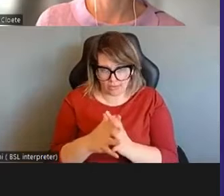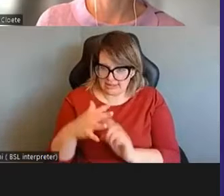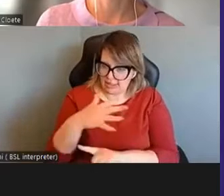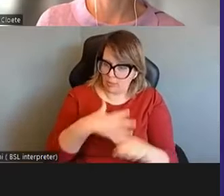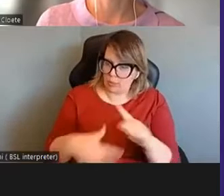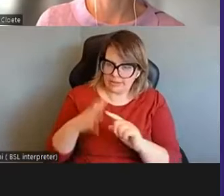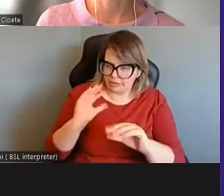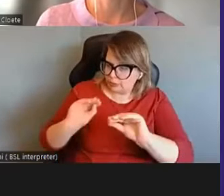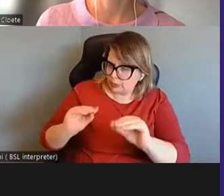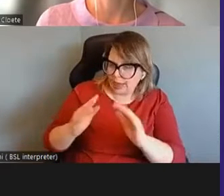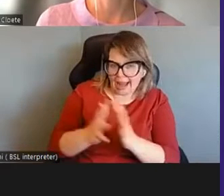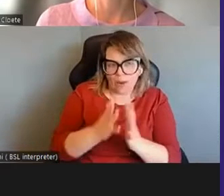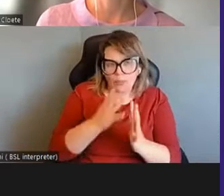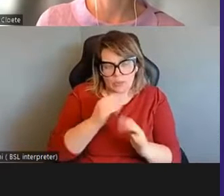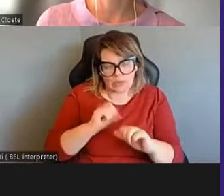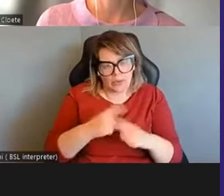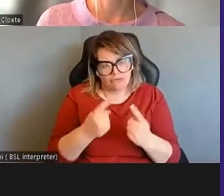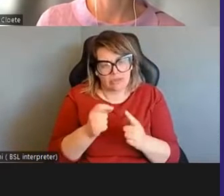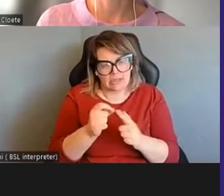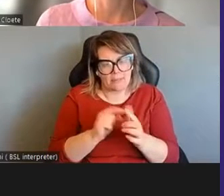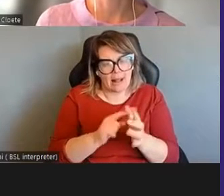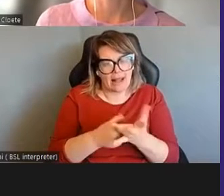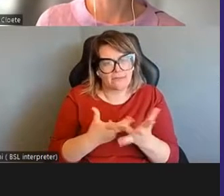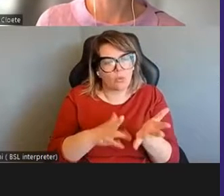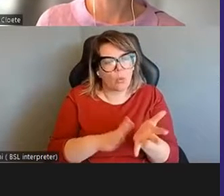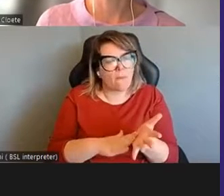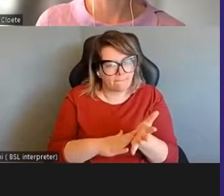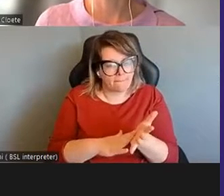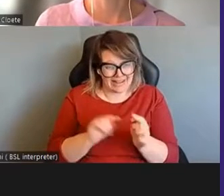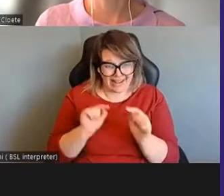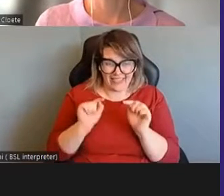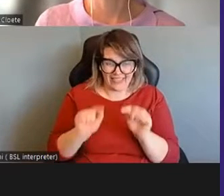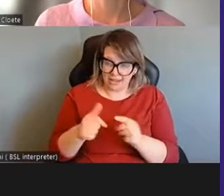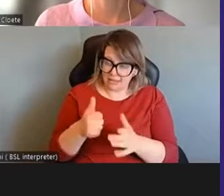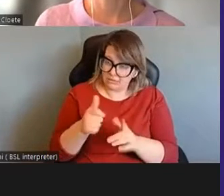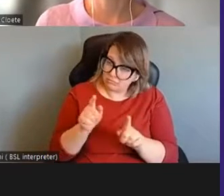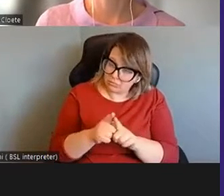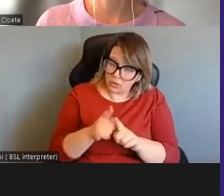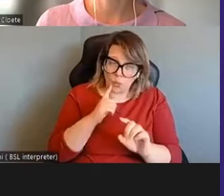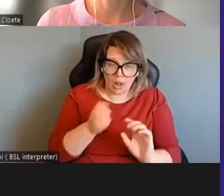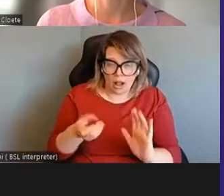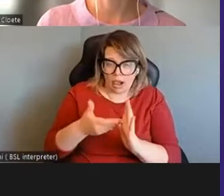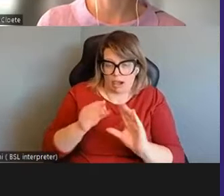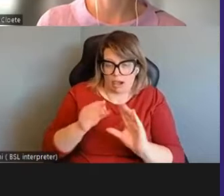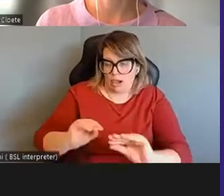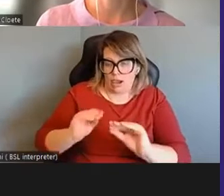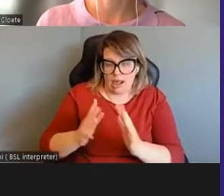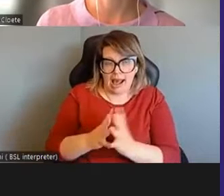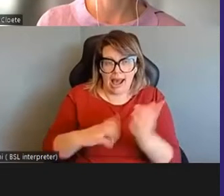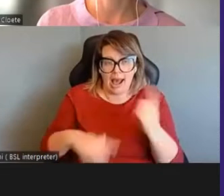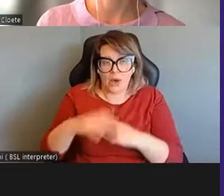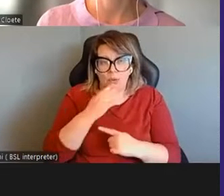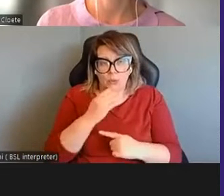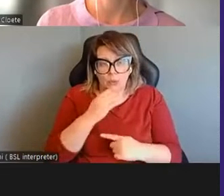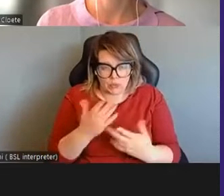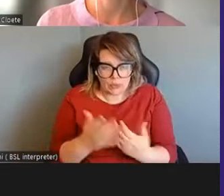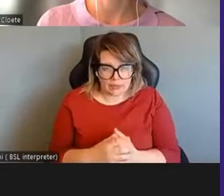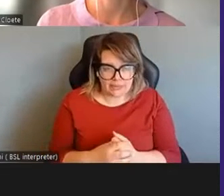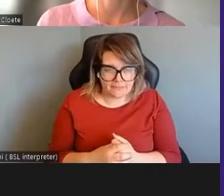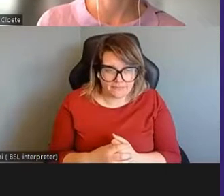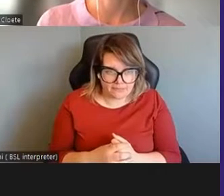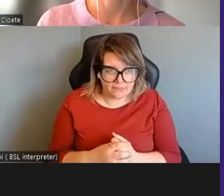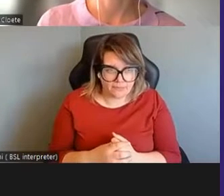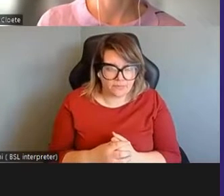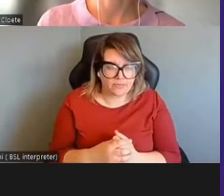this platform, this is the stage where you will also facilitate this kind of training. So, and then step